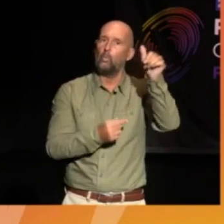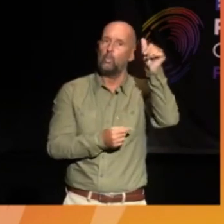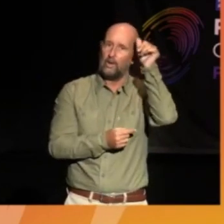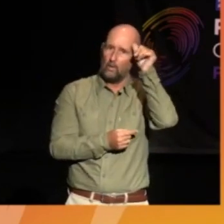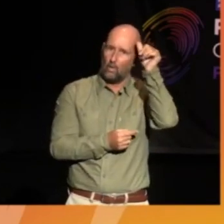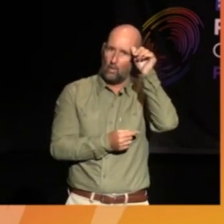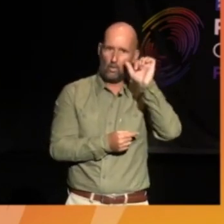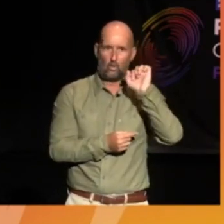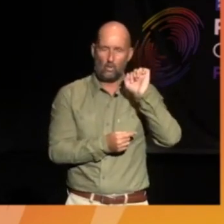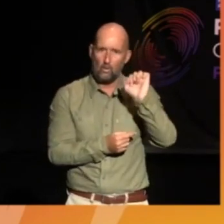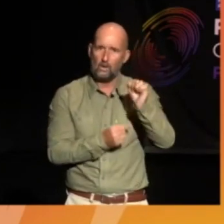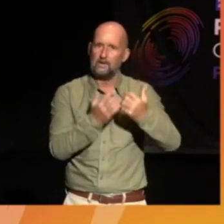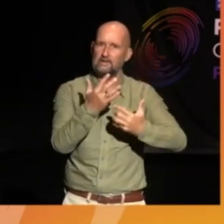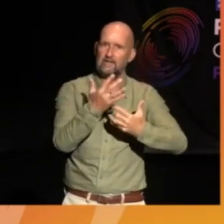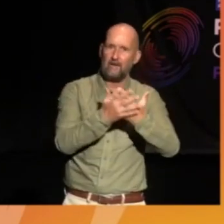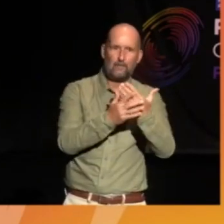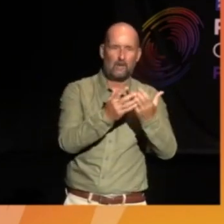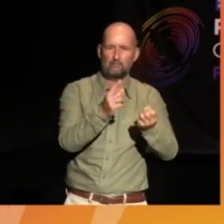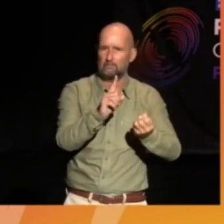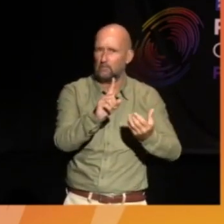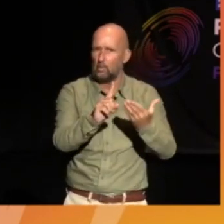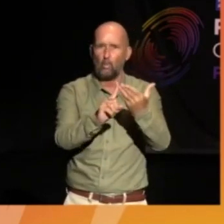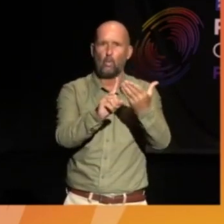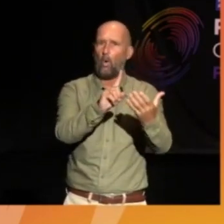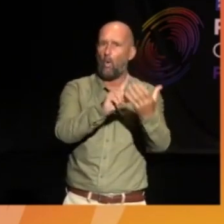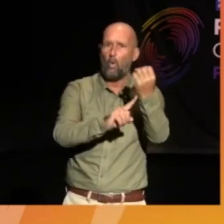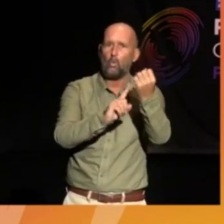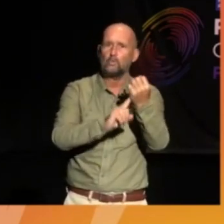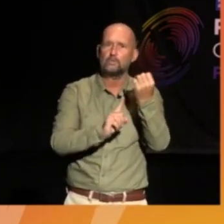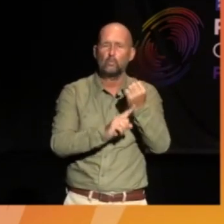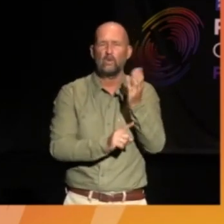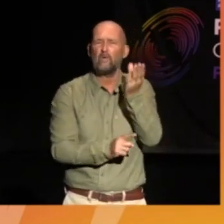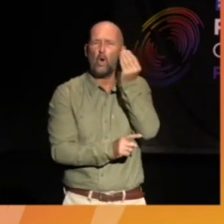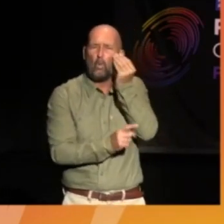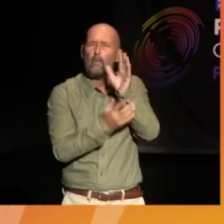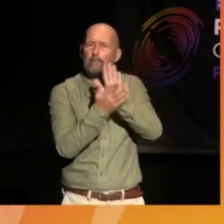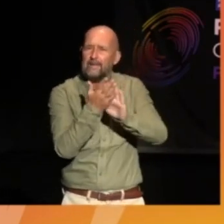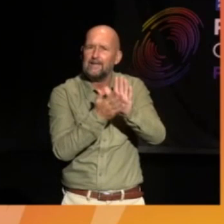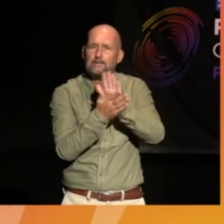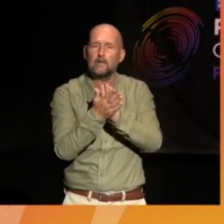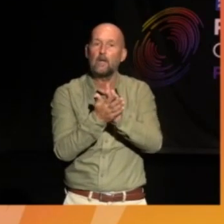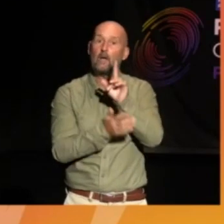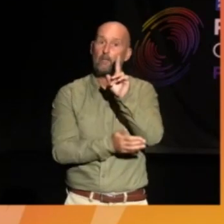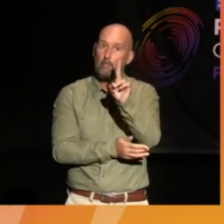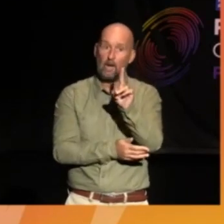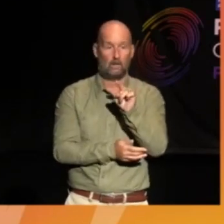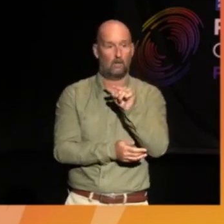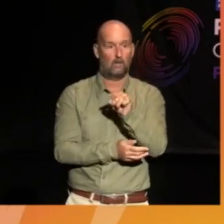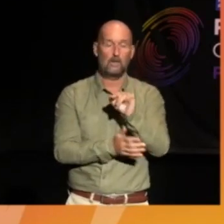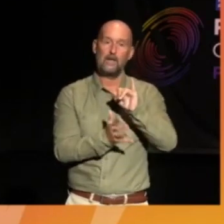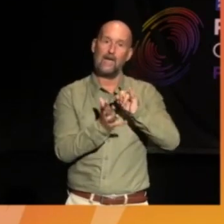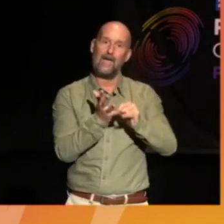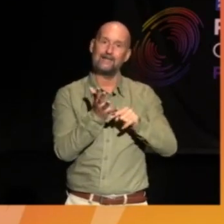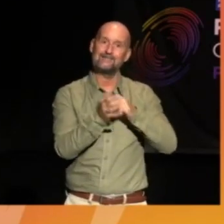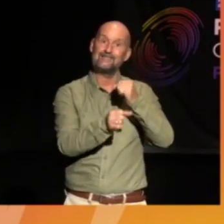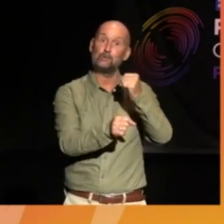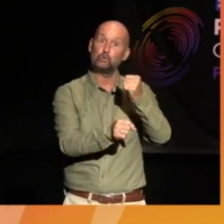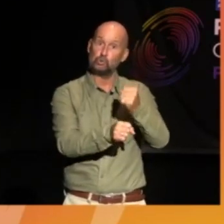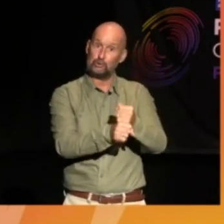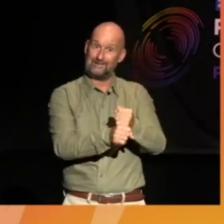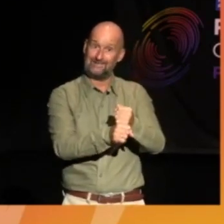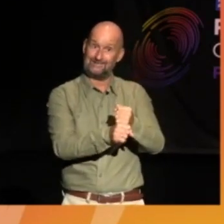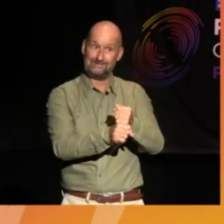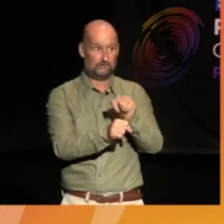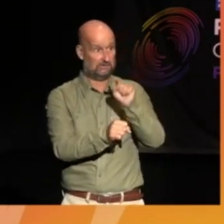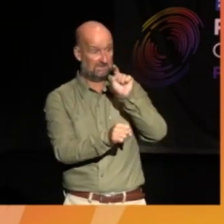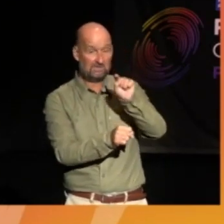Development Goals are, or we sort of have vaguely heard of them. But I think there is a general feeling that the SDGs are known